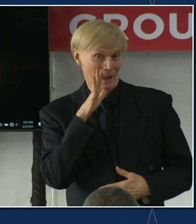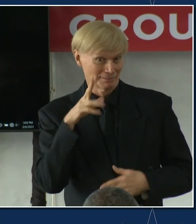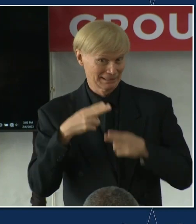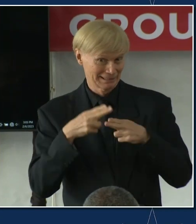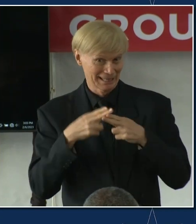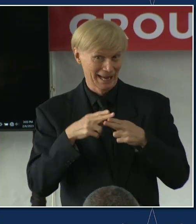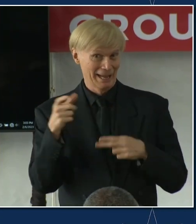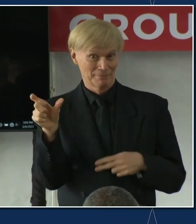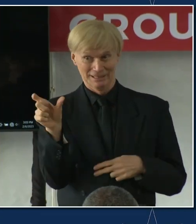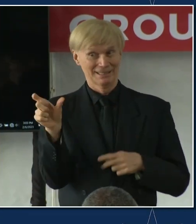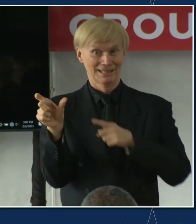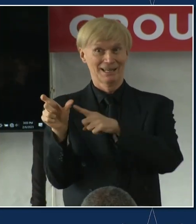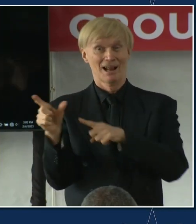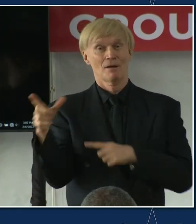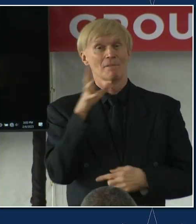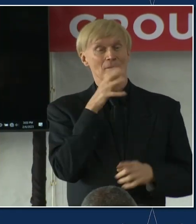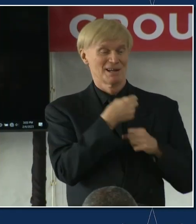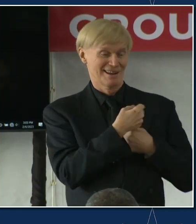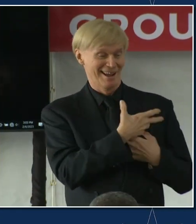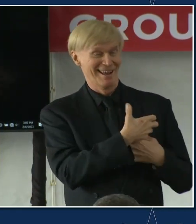it after this.